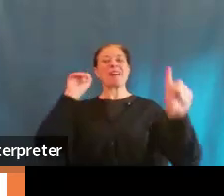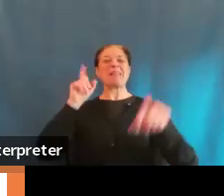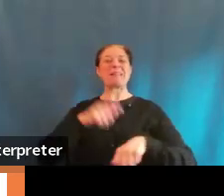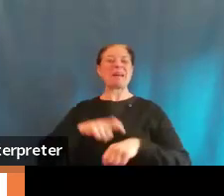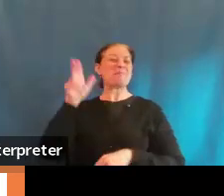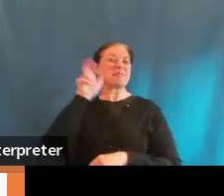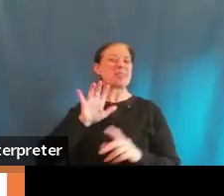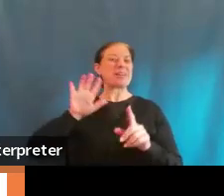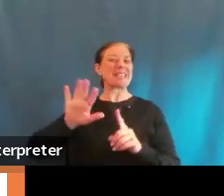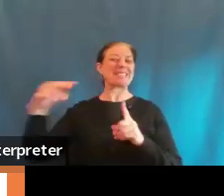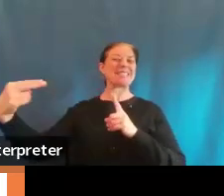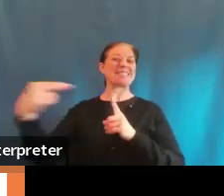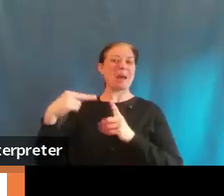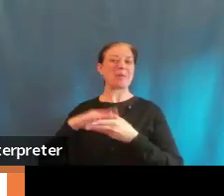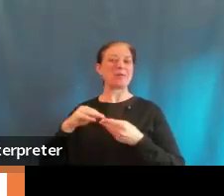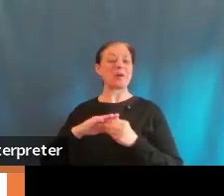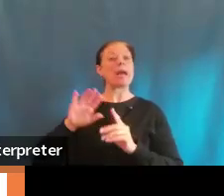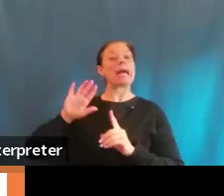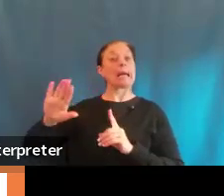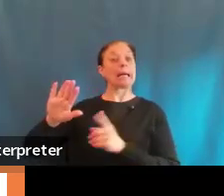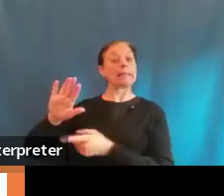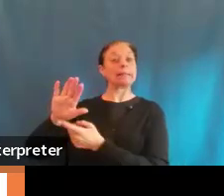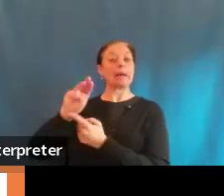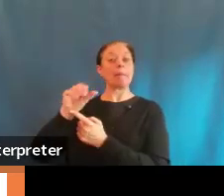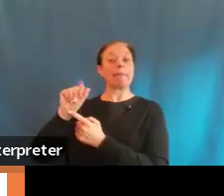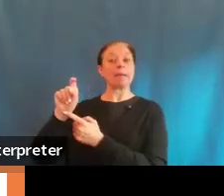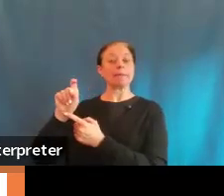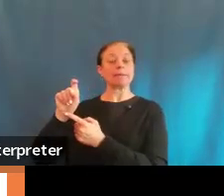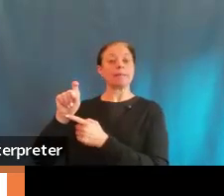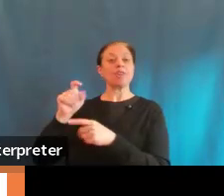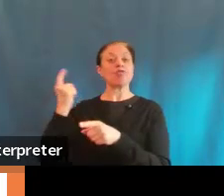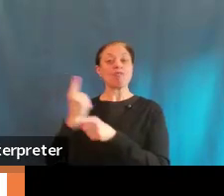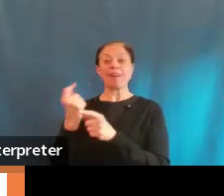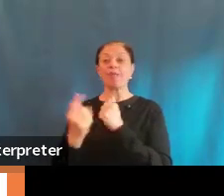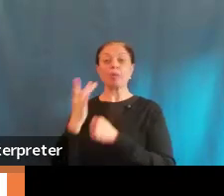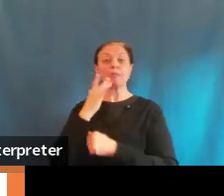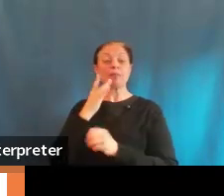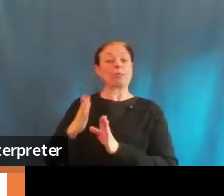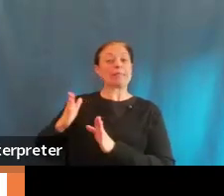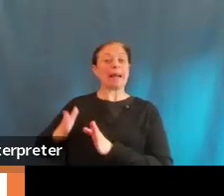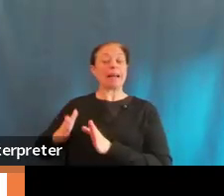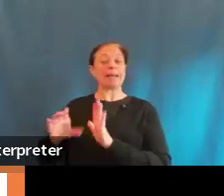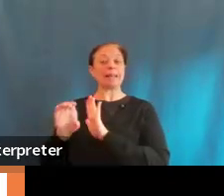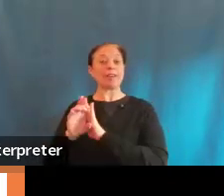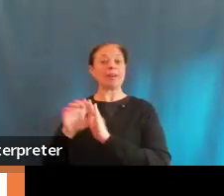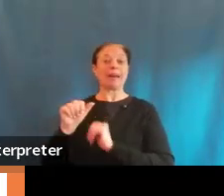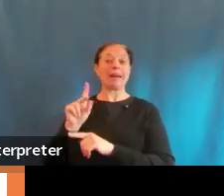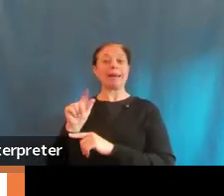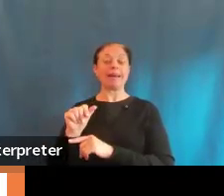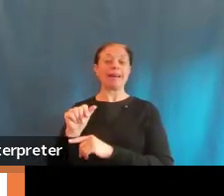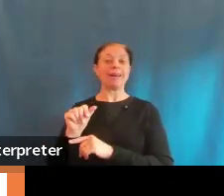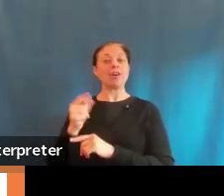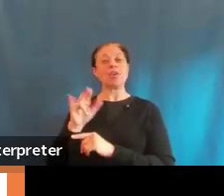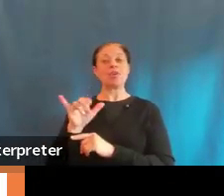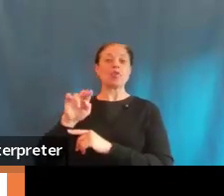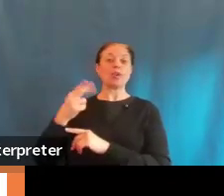hear his side of the story, his being Max. That is right, everyone's favorite sidekick Max, aka the Grinch's partner in